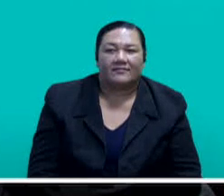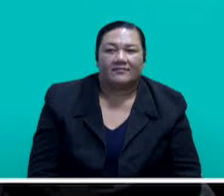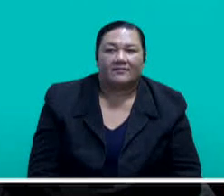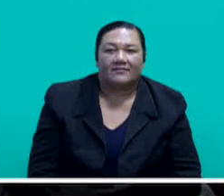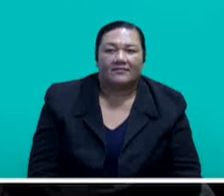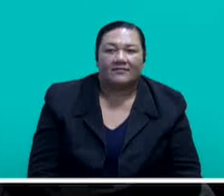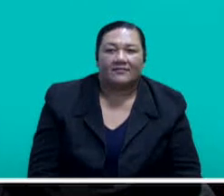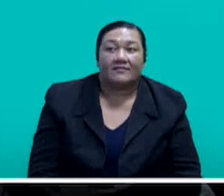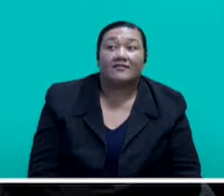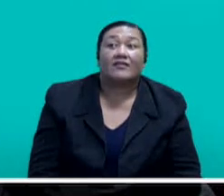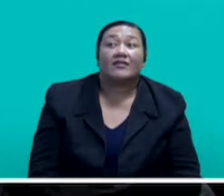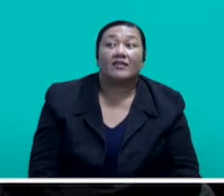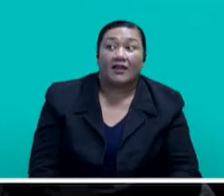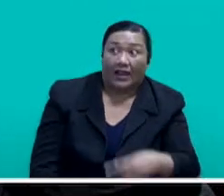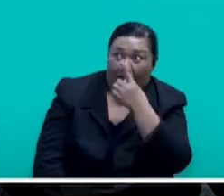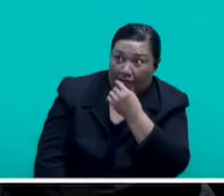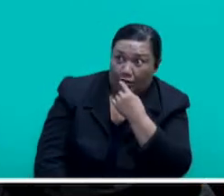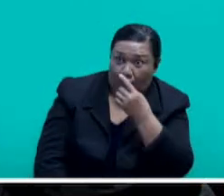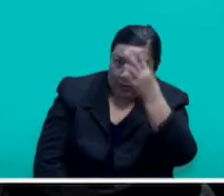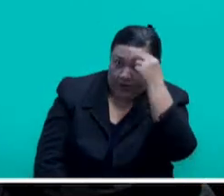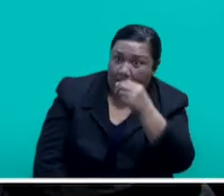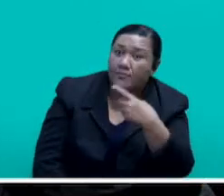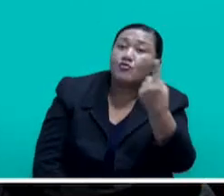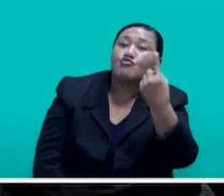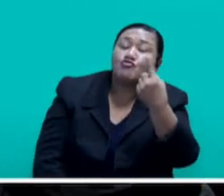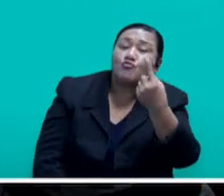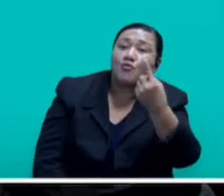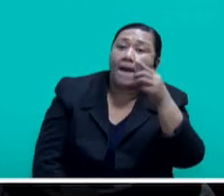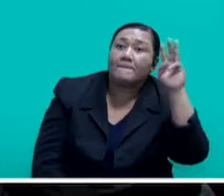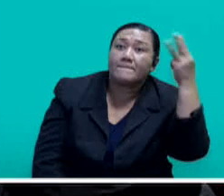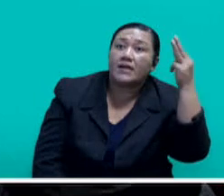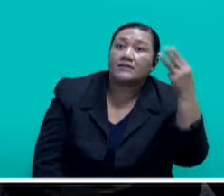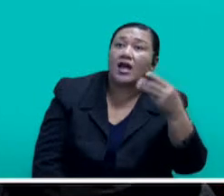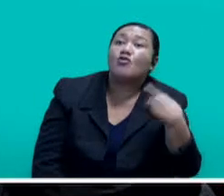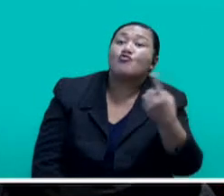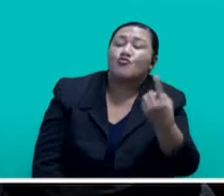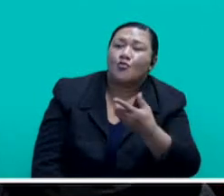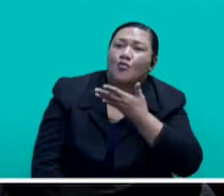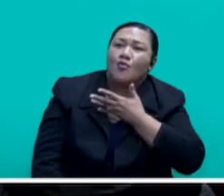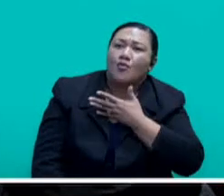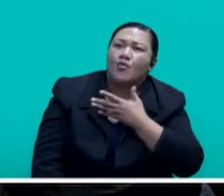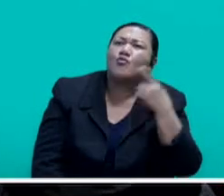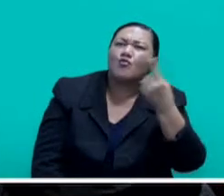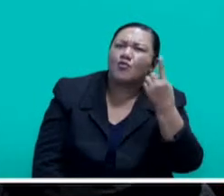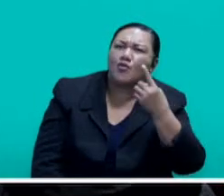Can you name who was my master? I want to know. As a matter of interest, I want to know who was